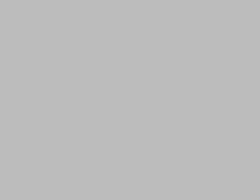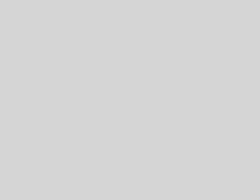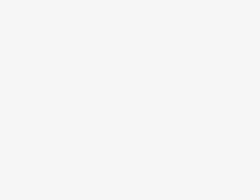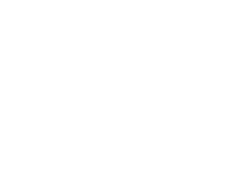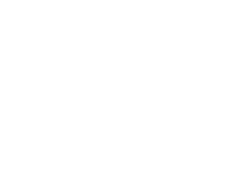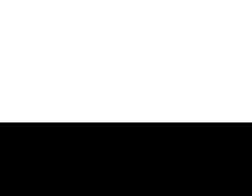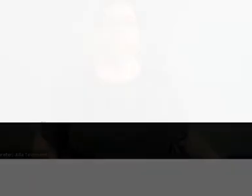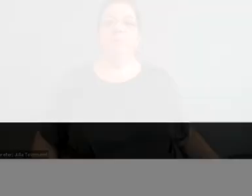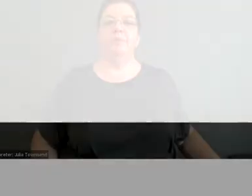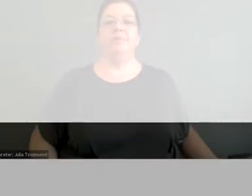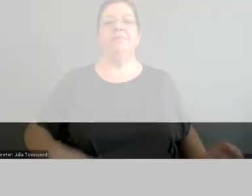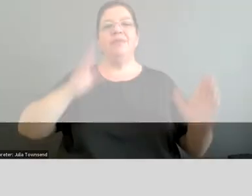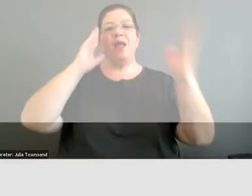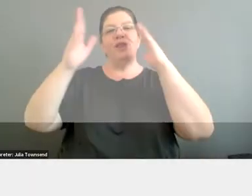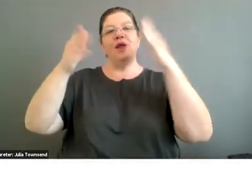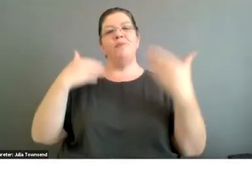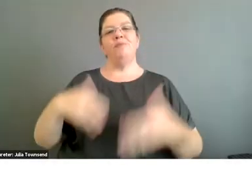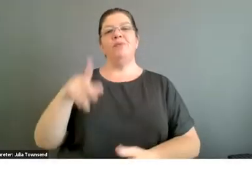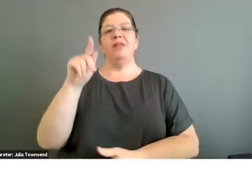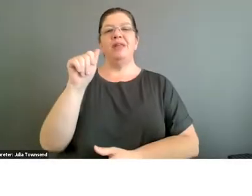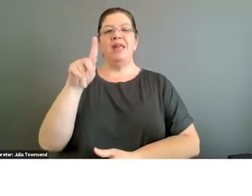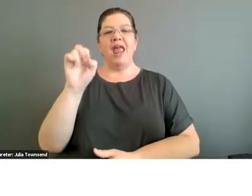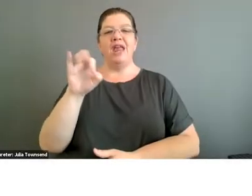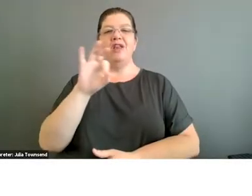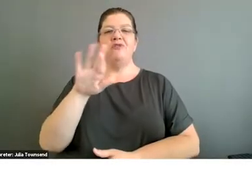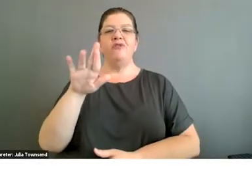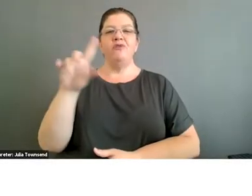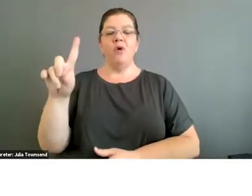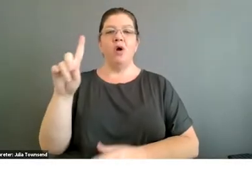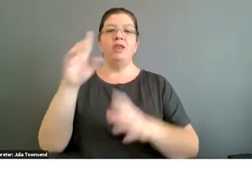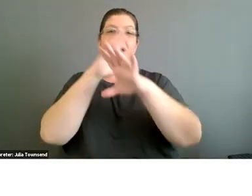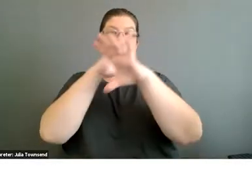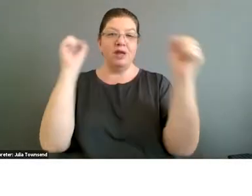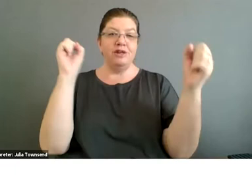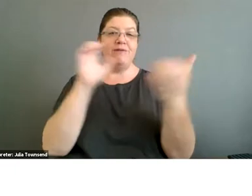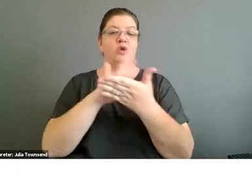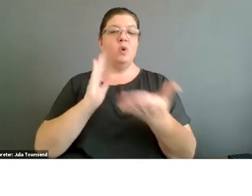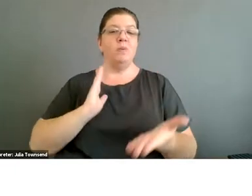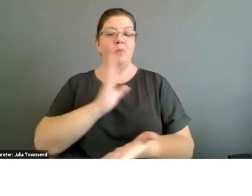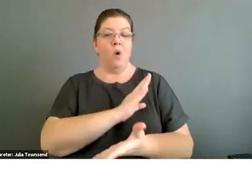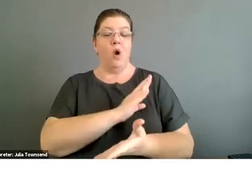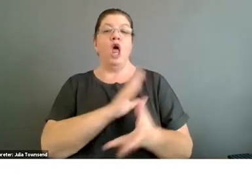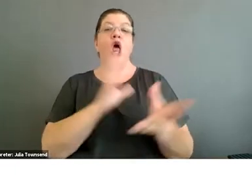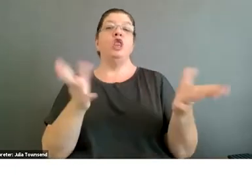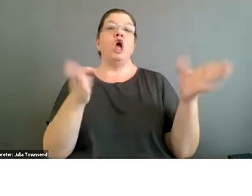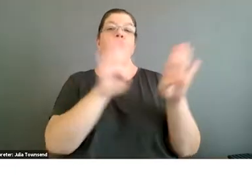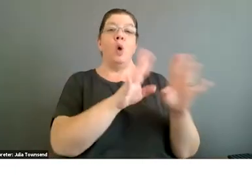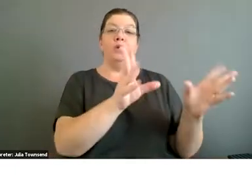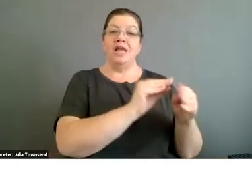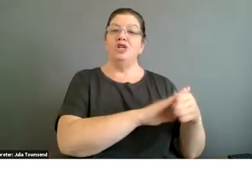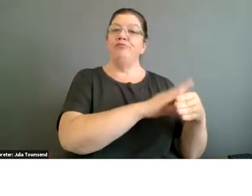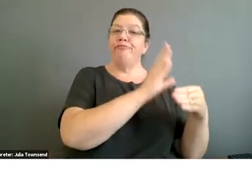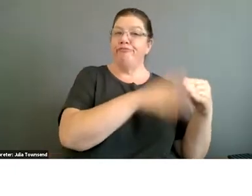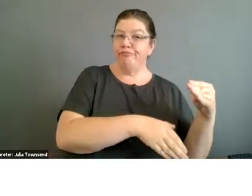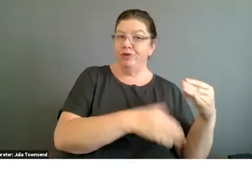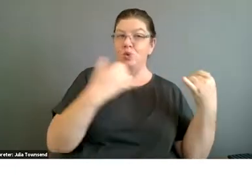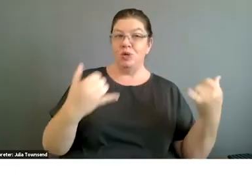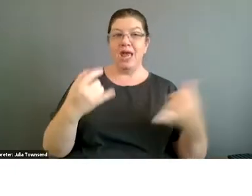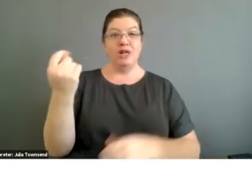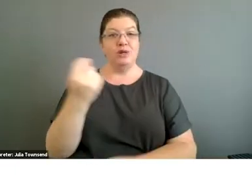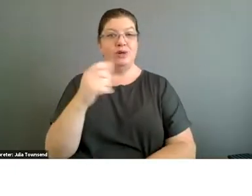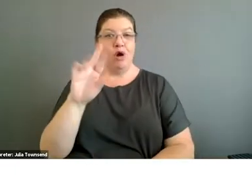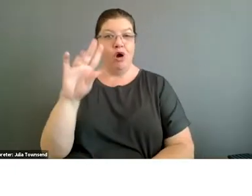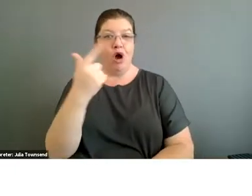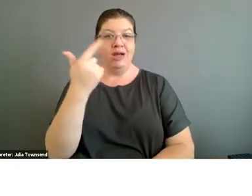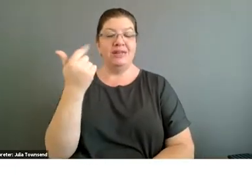I'm Kate Ford, and the president of the school board, and we have concluded closed session for this evening. It's Tuesday, August